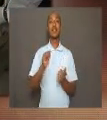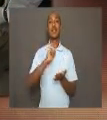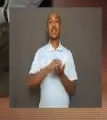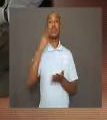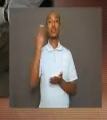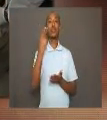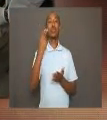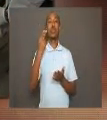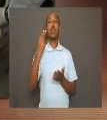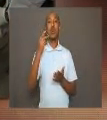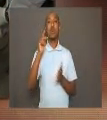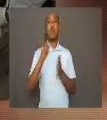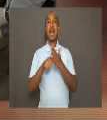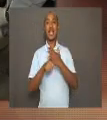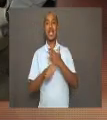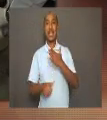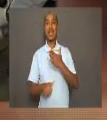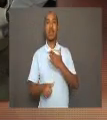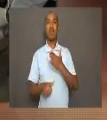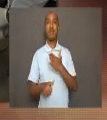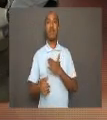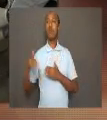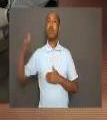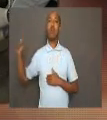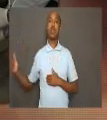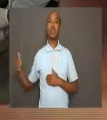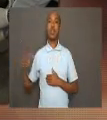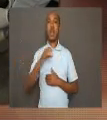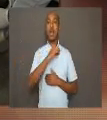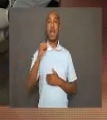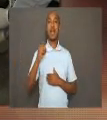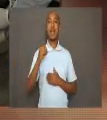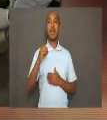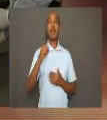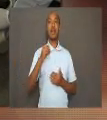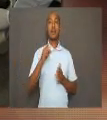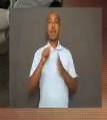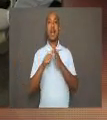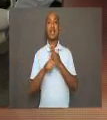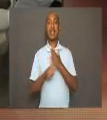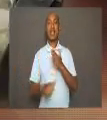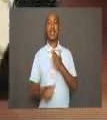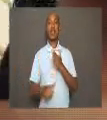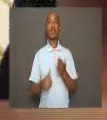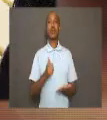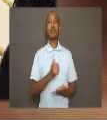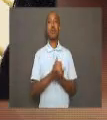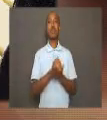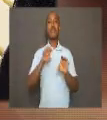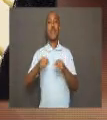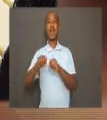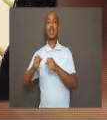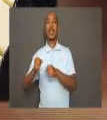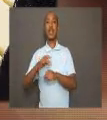produce plastering for walls and plastering to support fractured bones. It